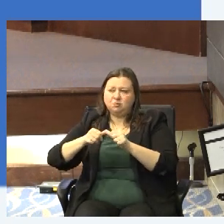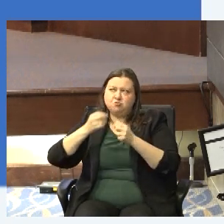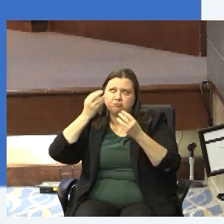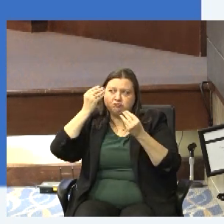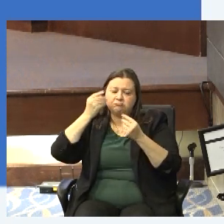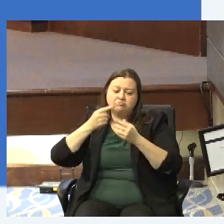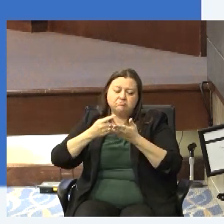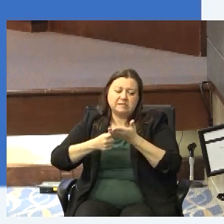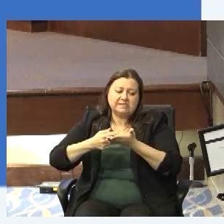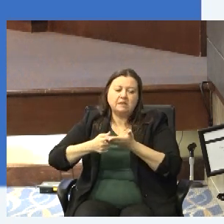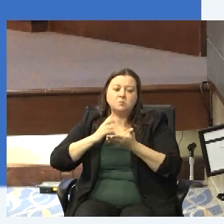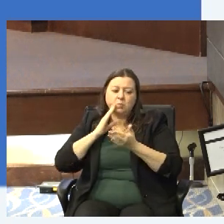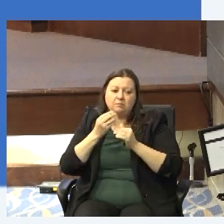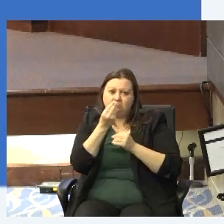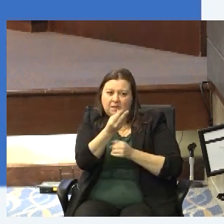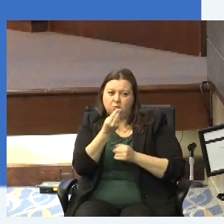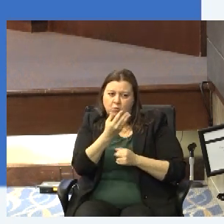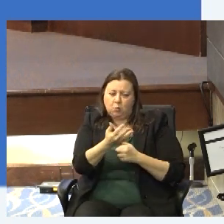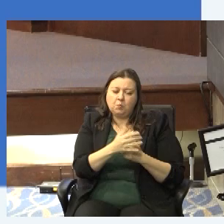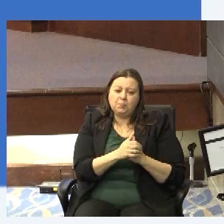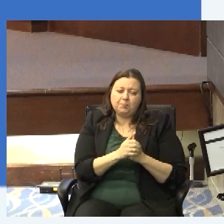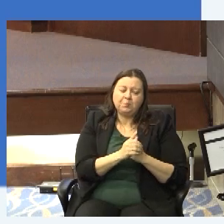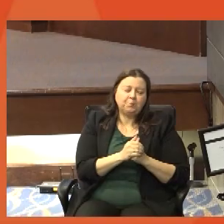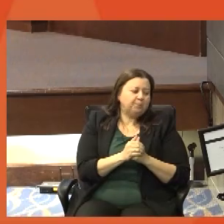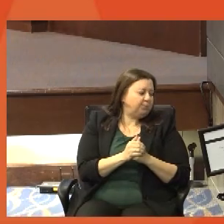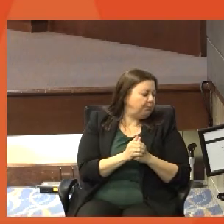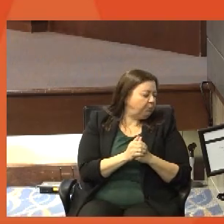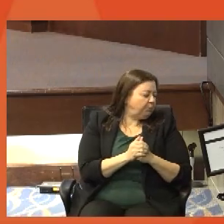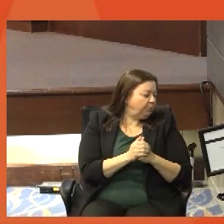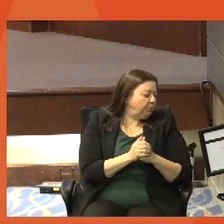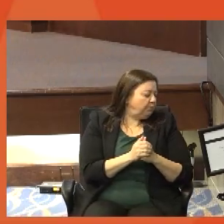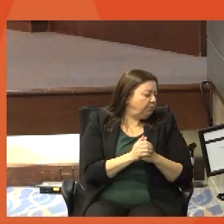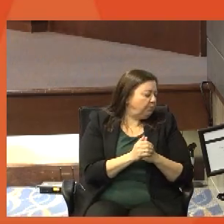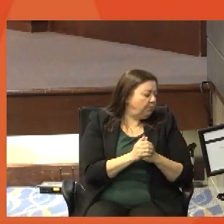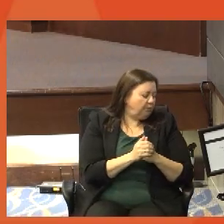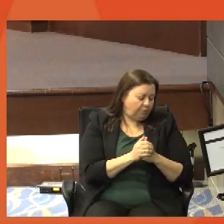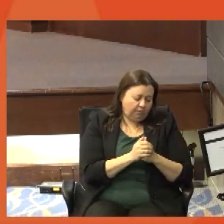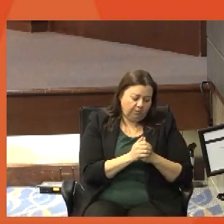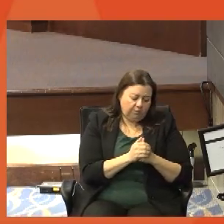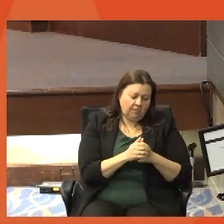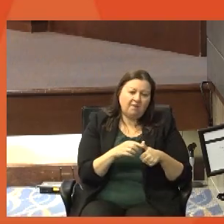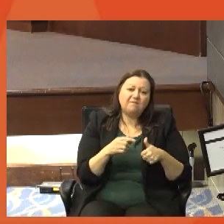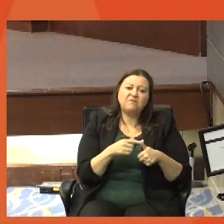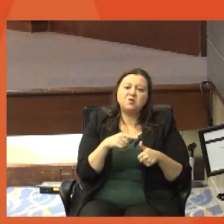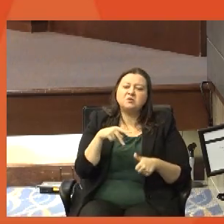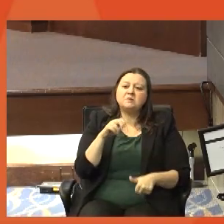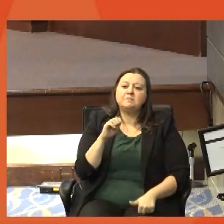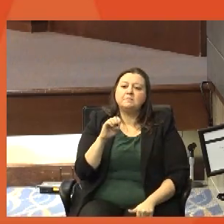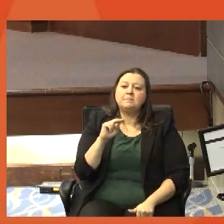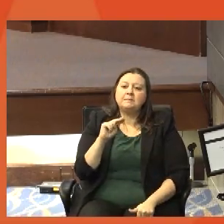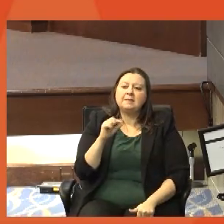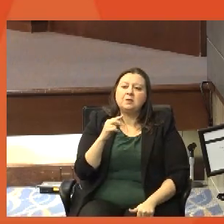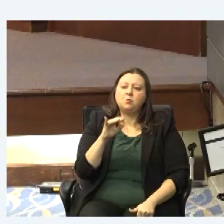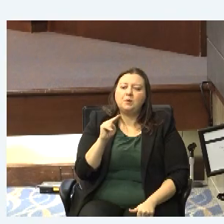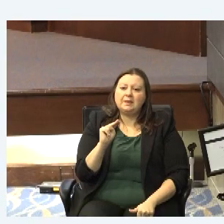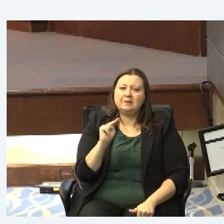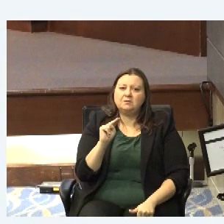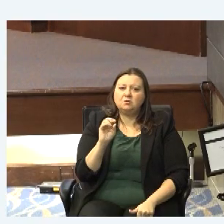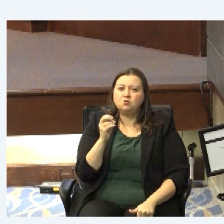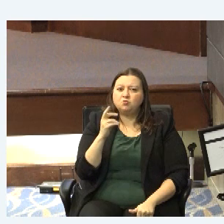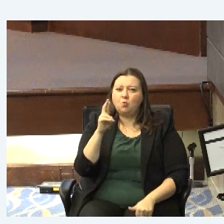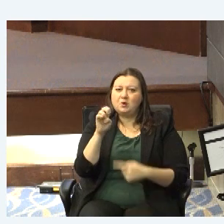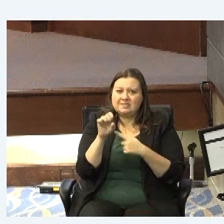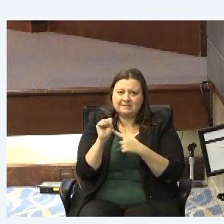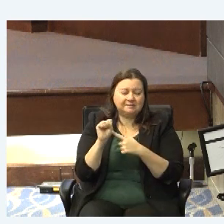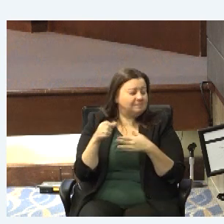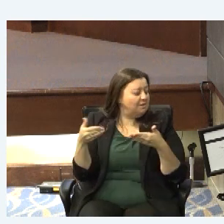we will continue to keep you updated. But first, Penguin Shores. Welcome